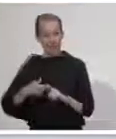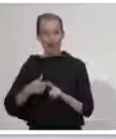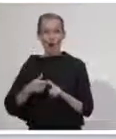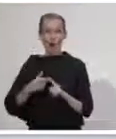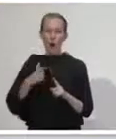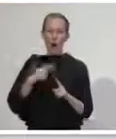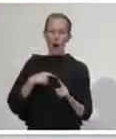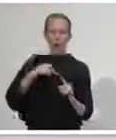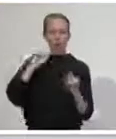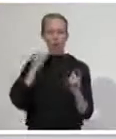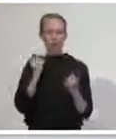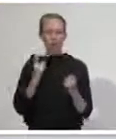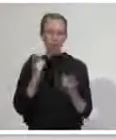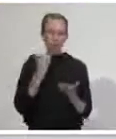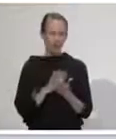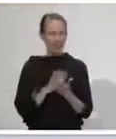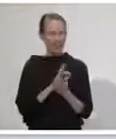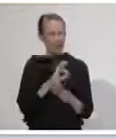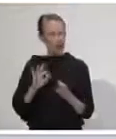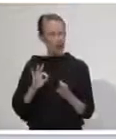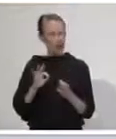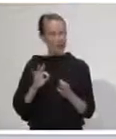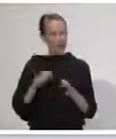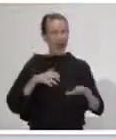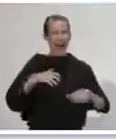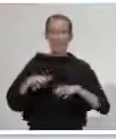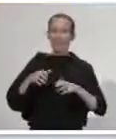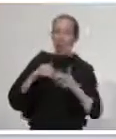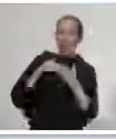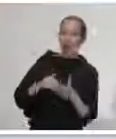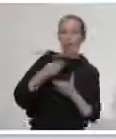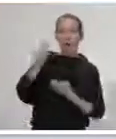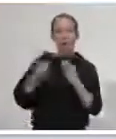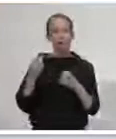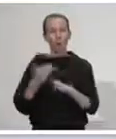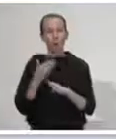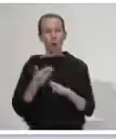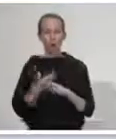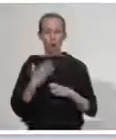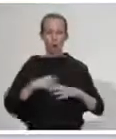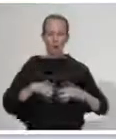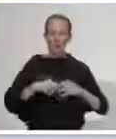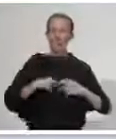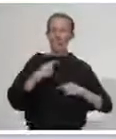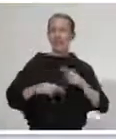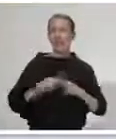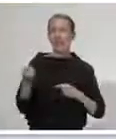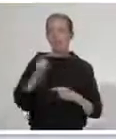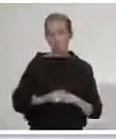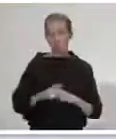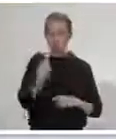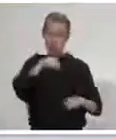approach to supporting people into employment. We've already put in place a service, employment centres